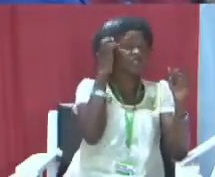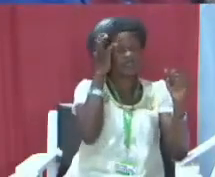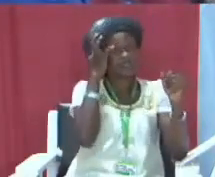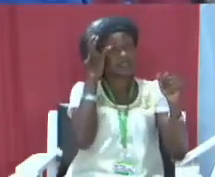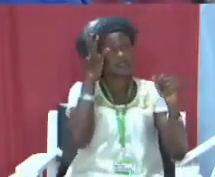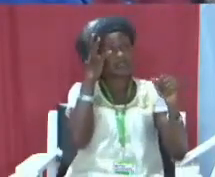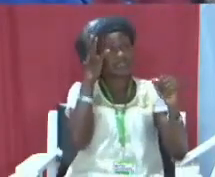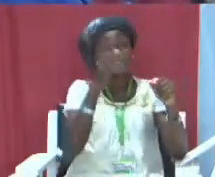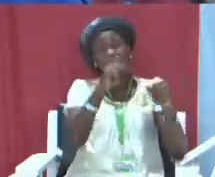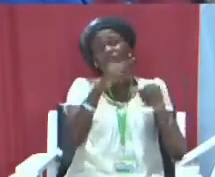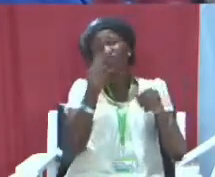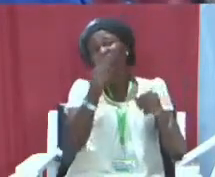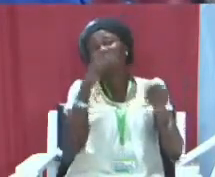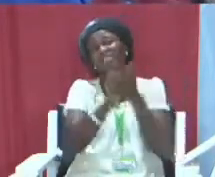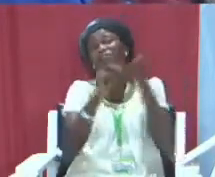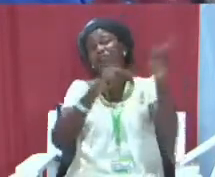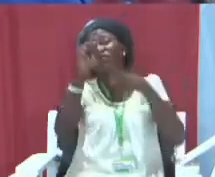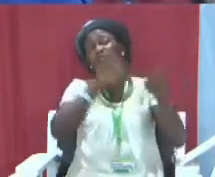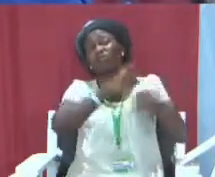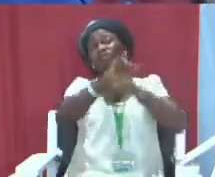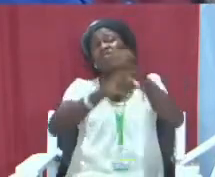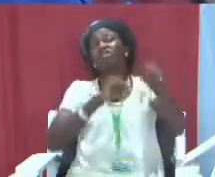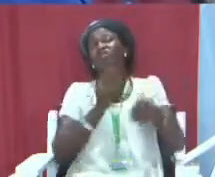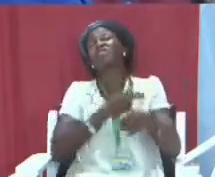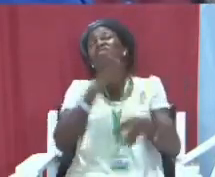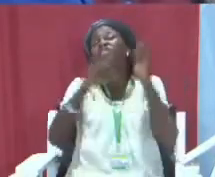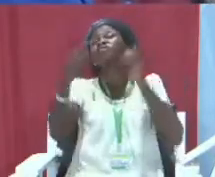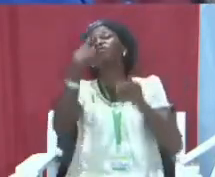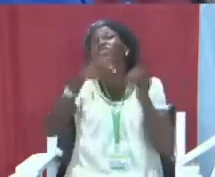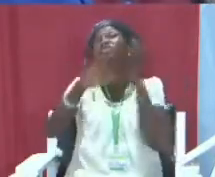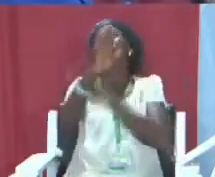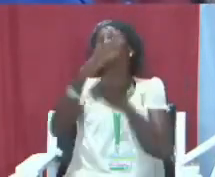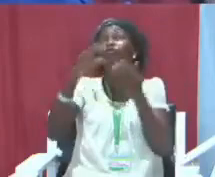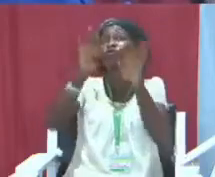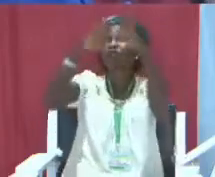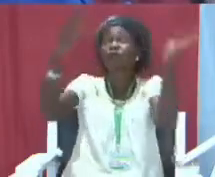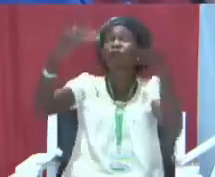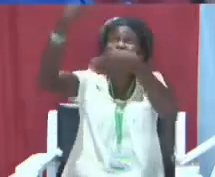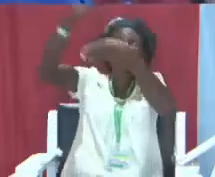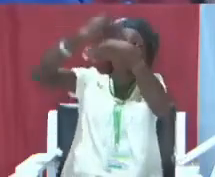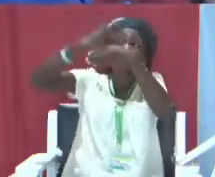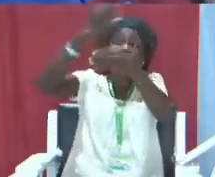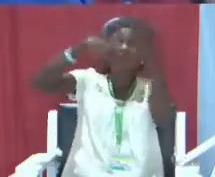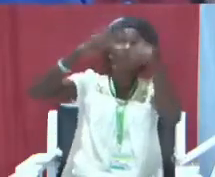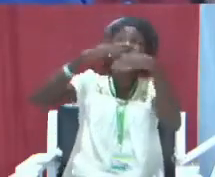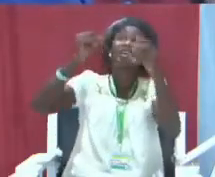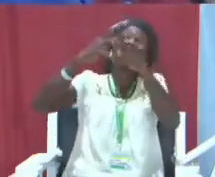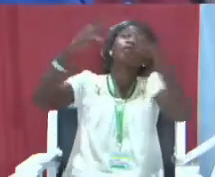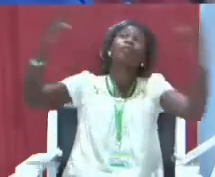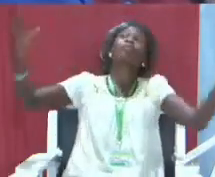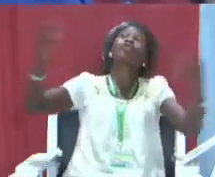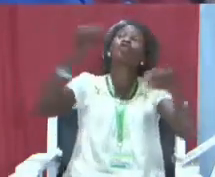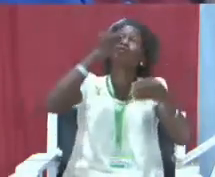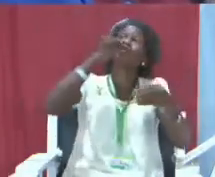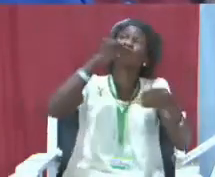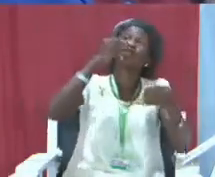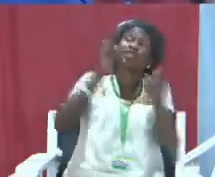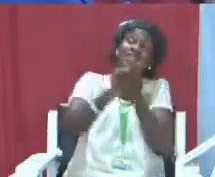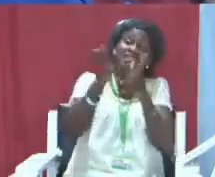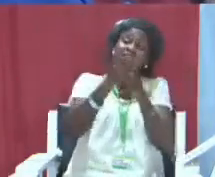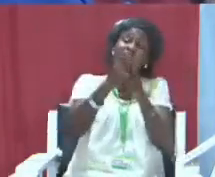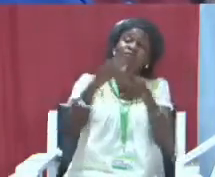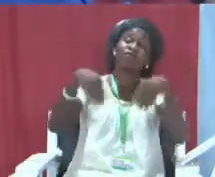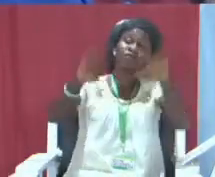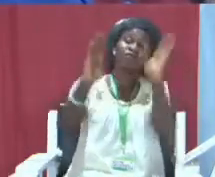If you say God will open the windows of heaven and so much food, a bag of rice will be